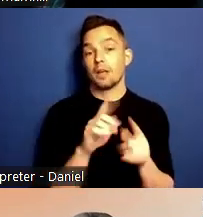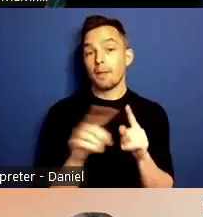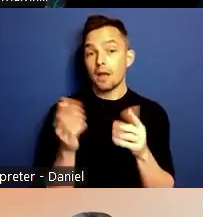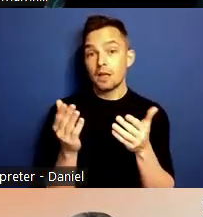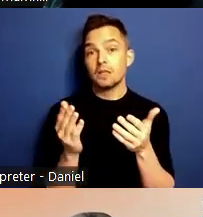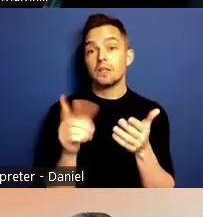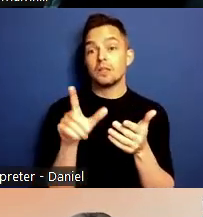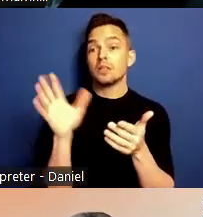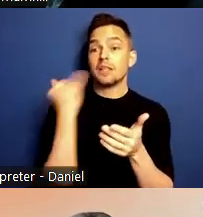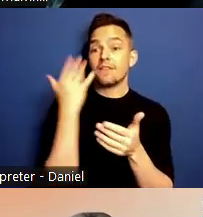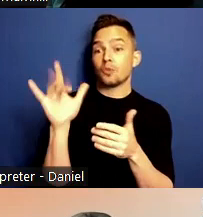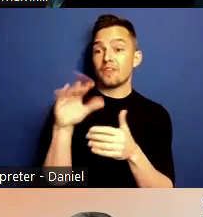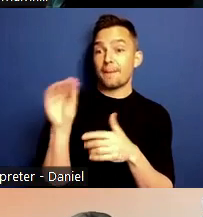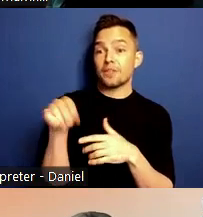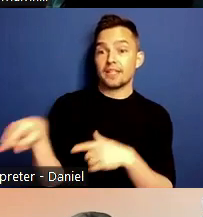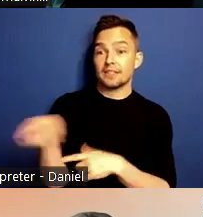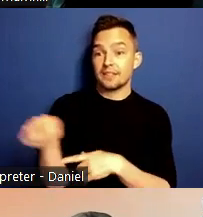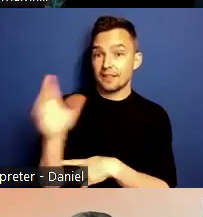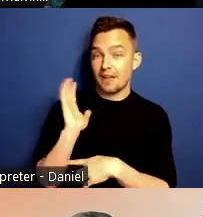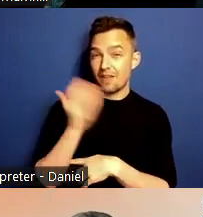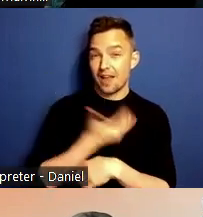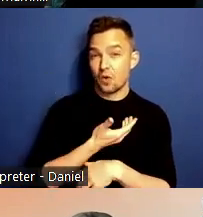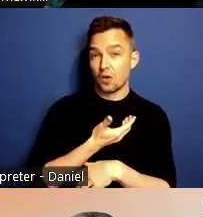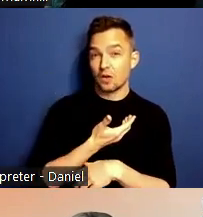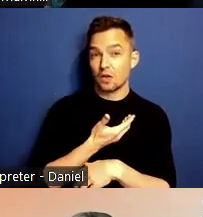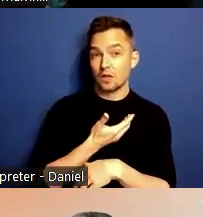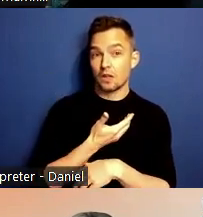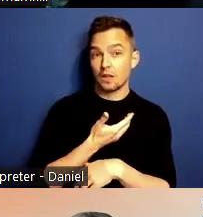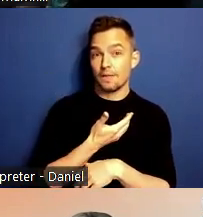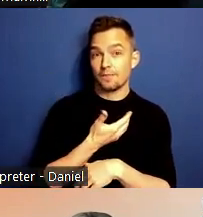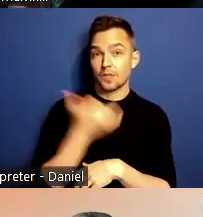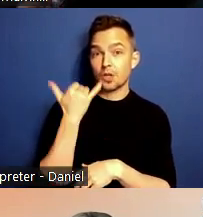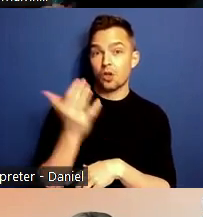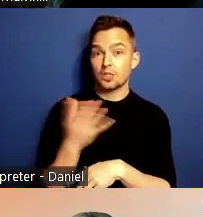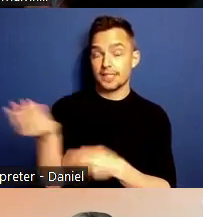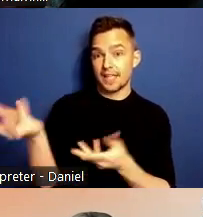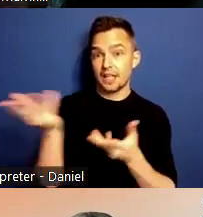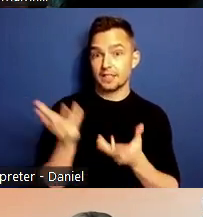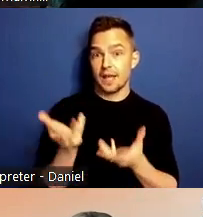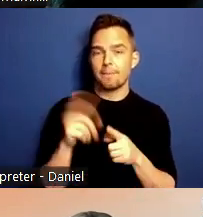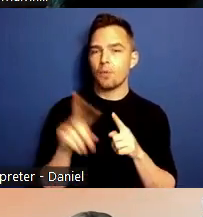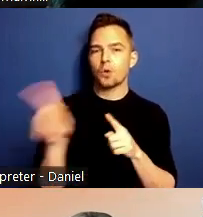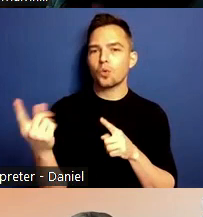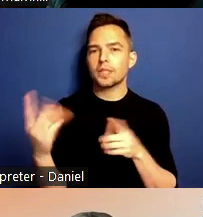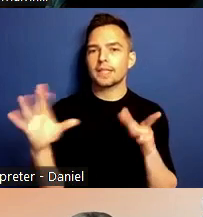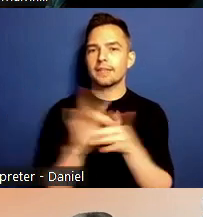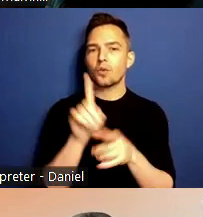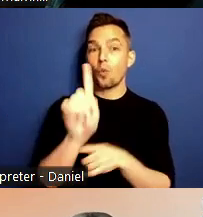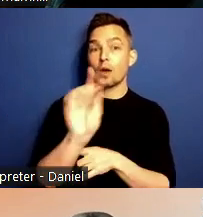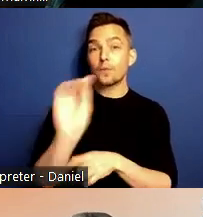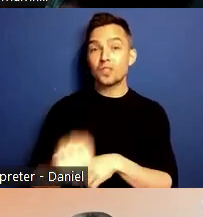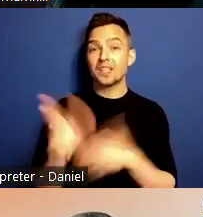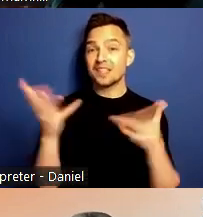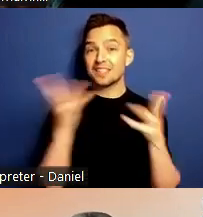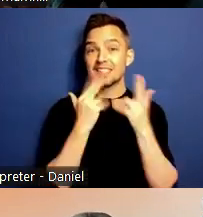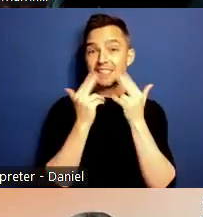if 25% of our callers are telling us that, but we're only actually connecting about 1%